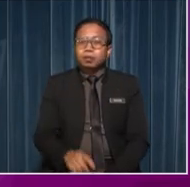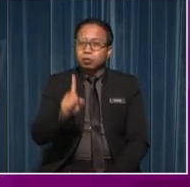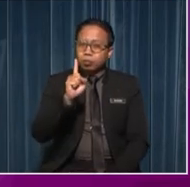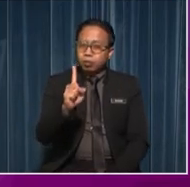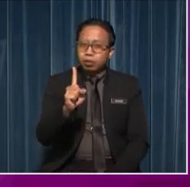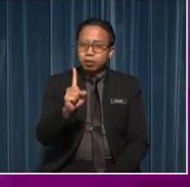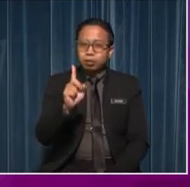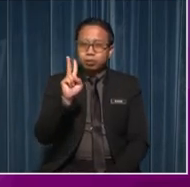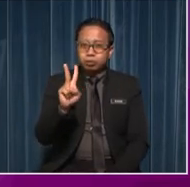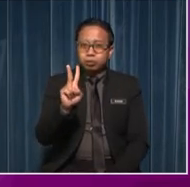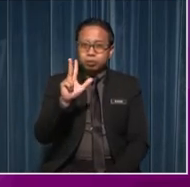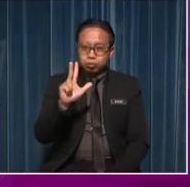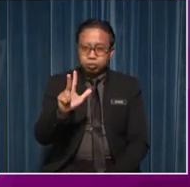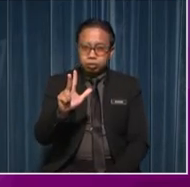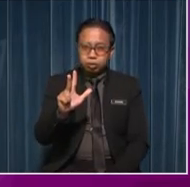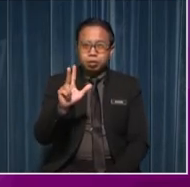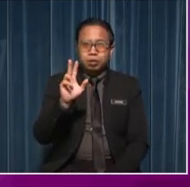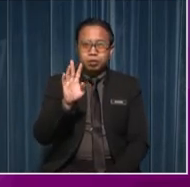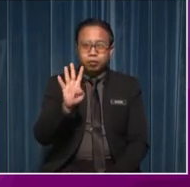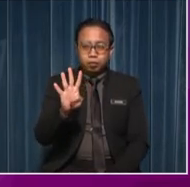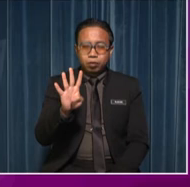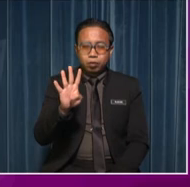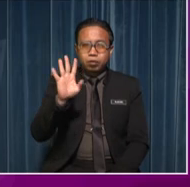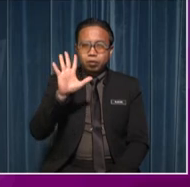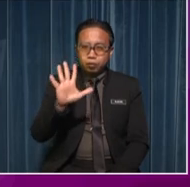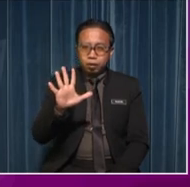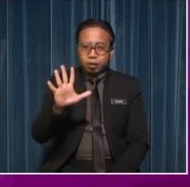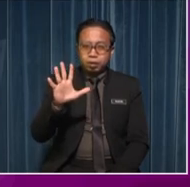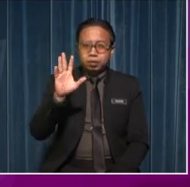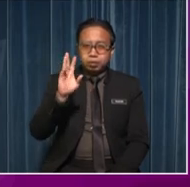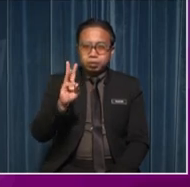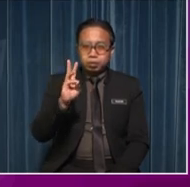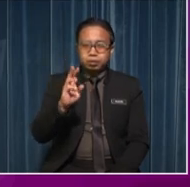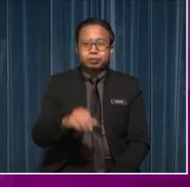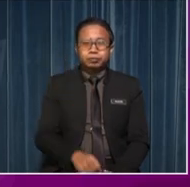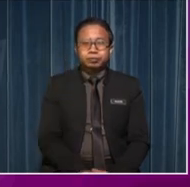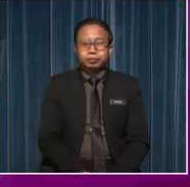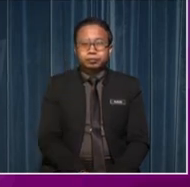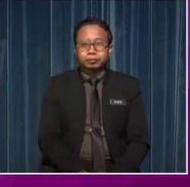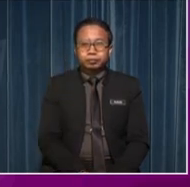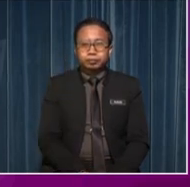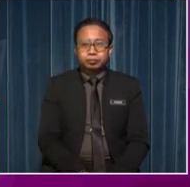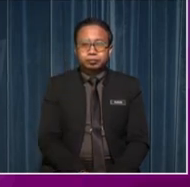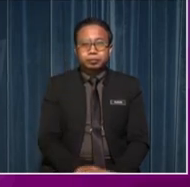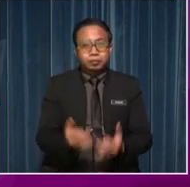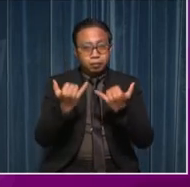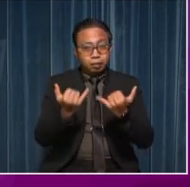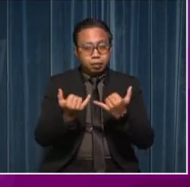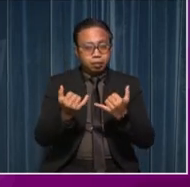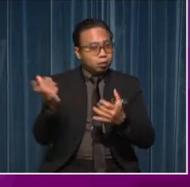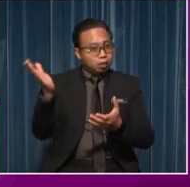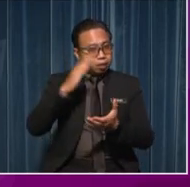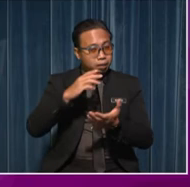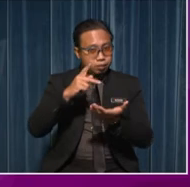1, 2, 3, 4, 5, 6. Now,